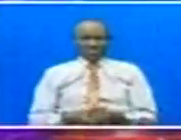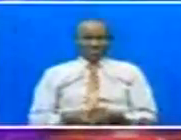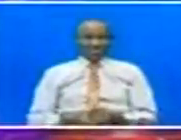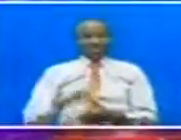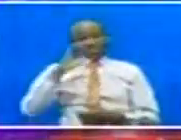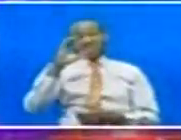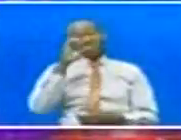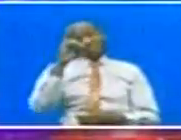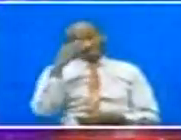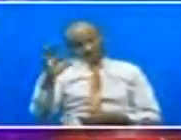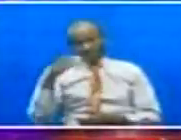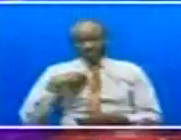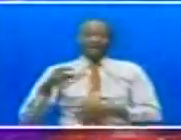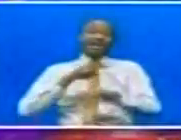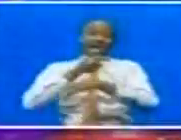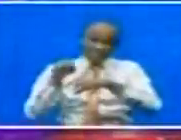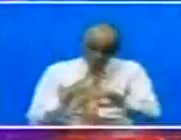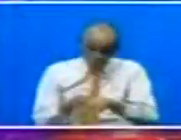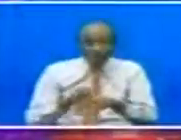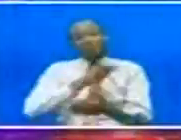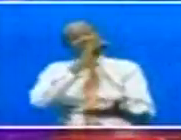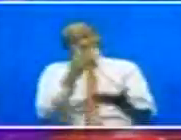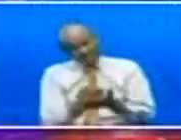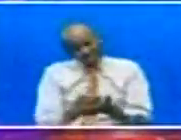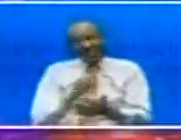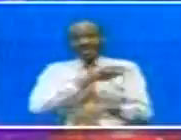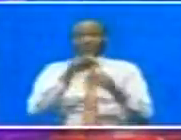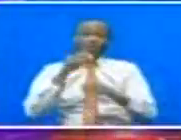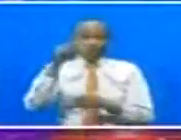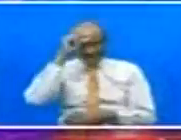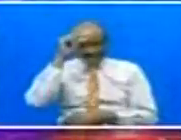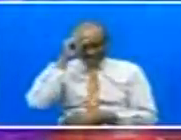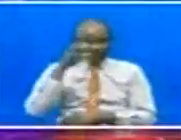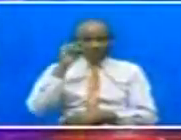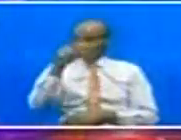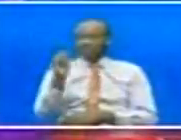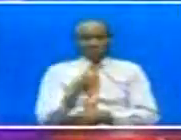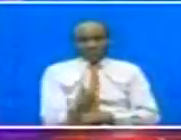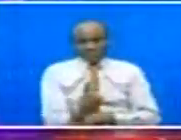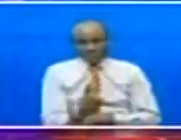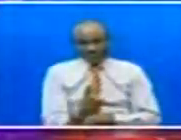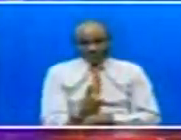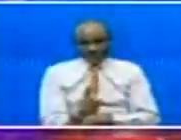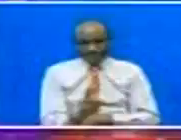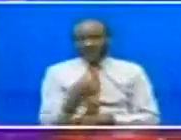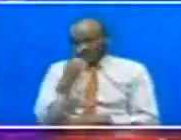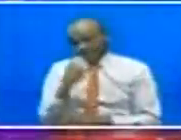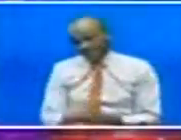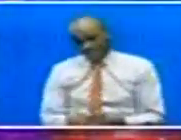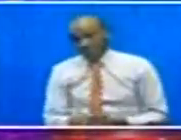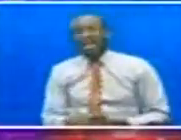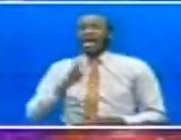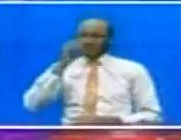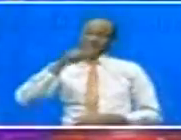is proposed as a national fund under the national government. It's not for MPs. Let me tell you, because the